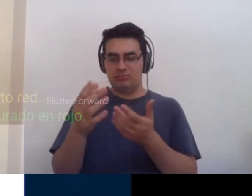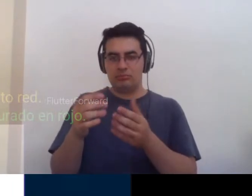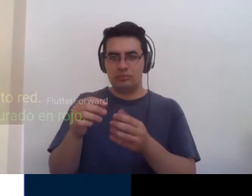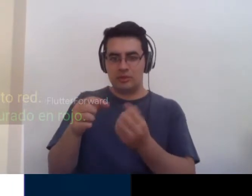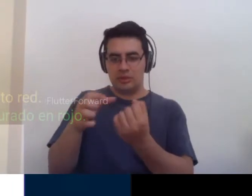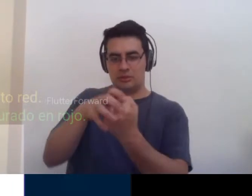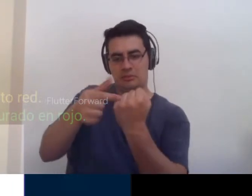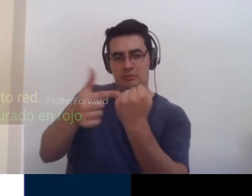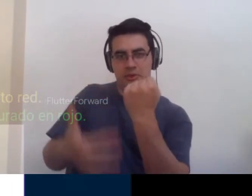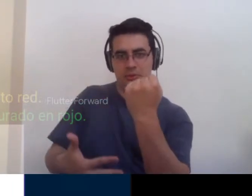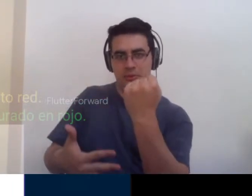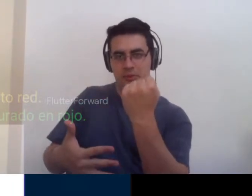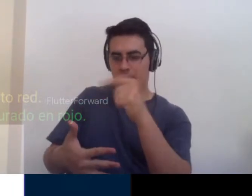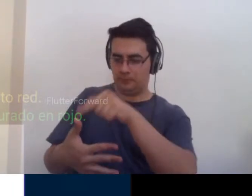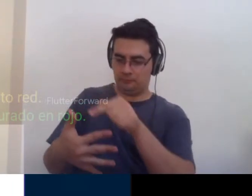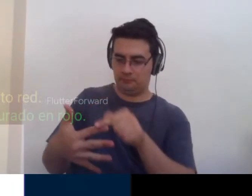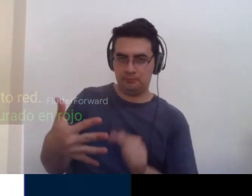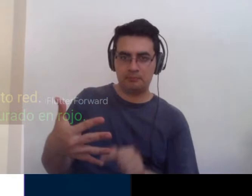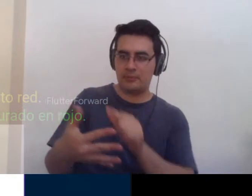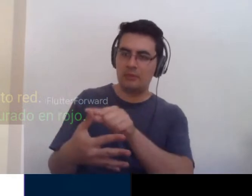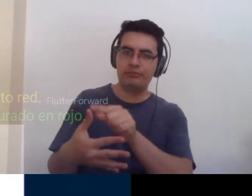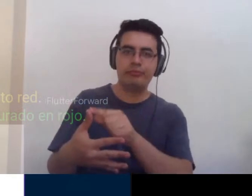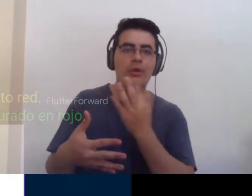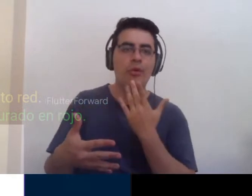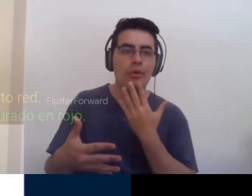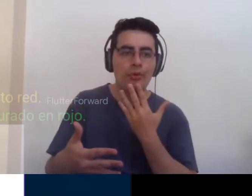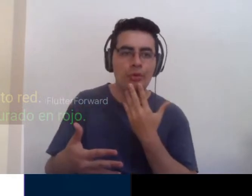this animated container, which is set to red.